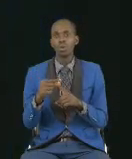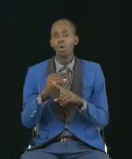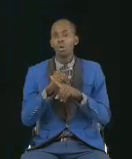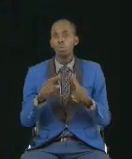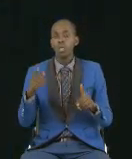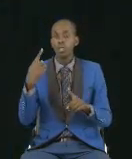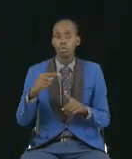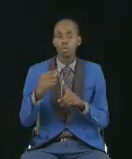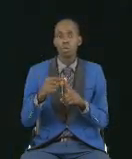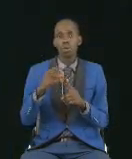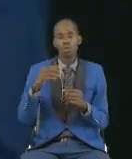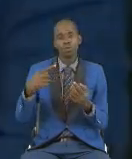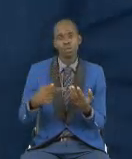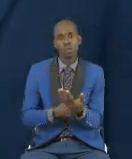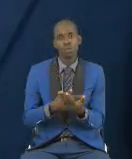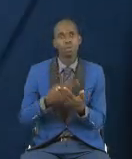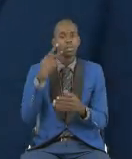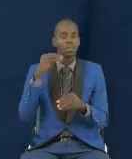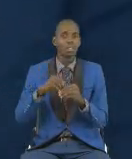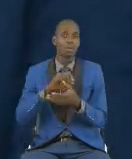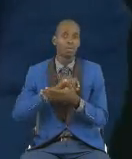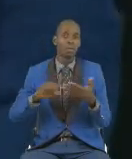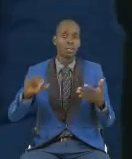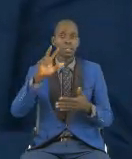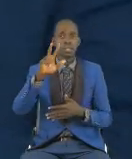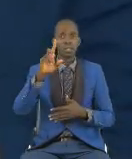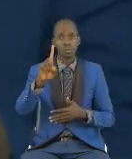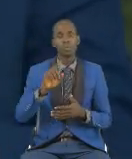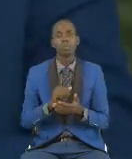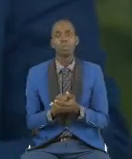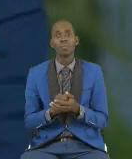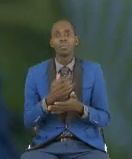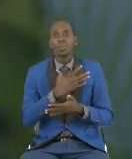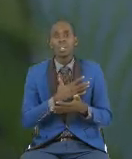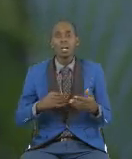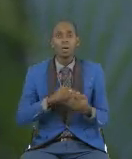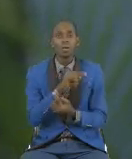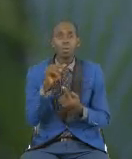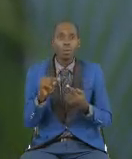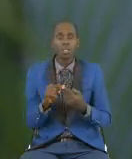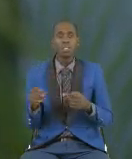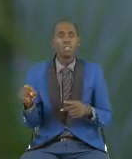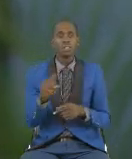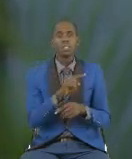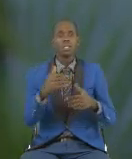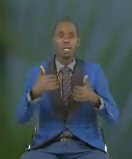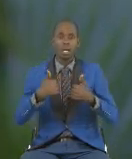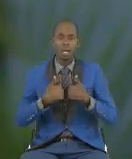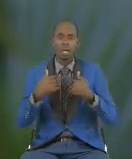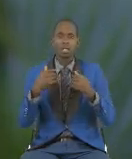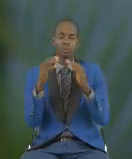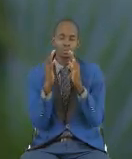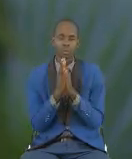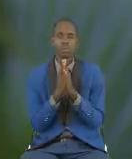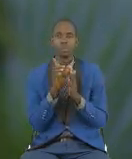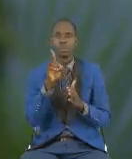the gospel. Look at verse 31. It says in verse 31, and when they had prayed, you'll find